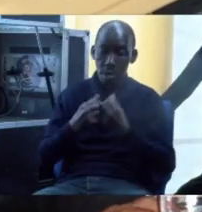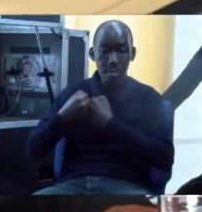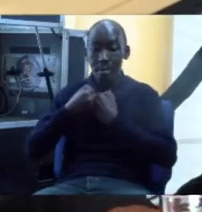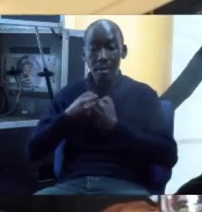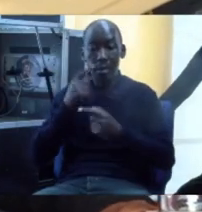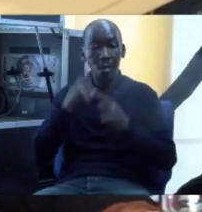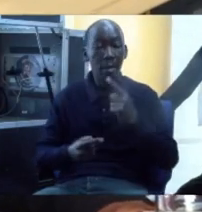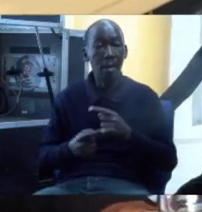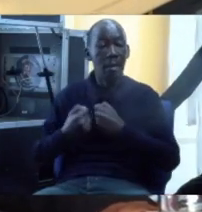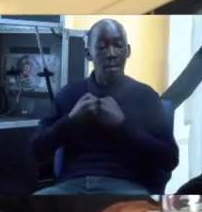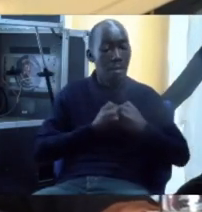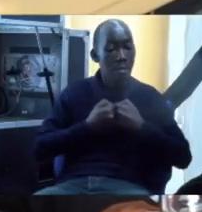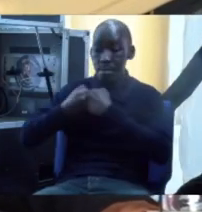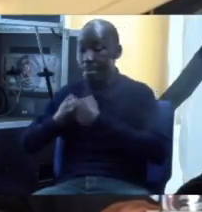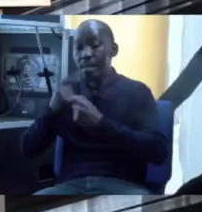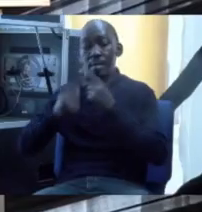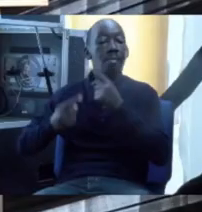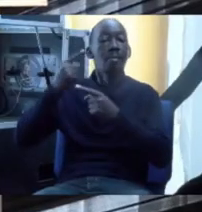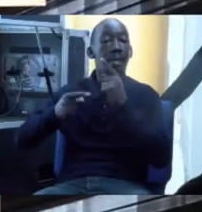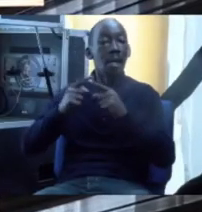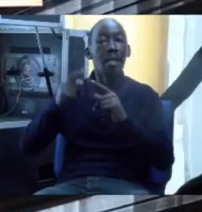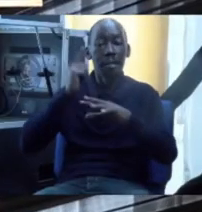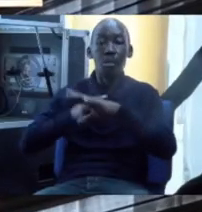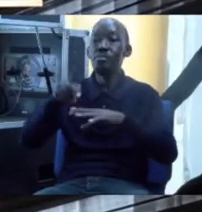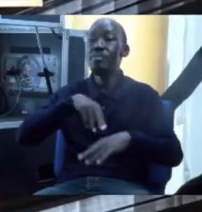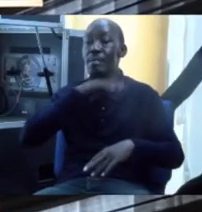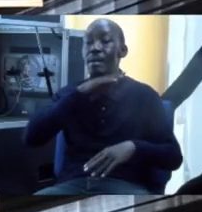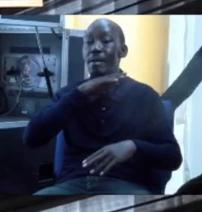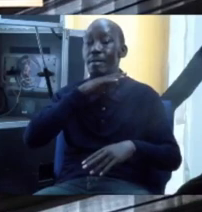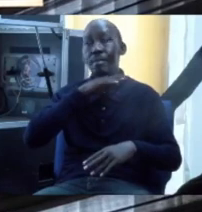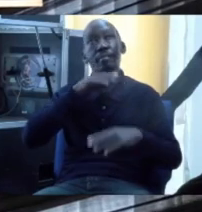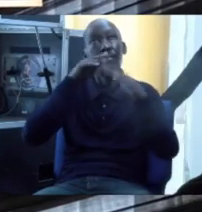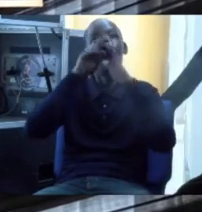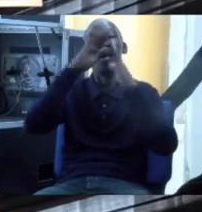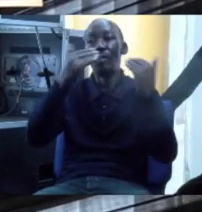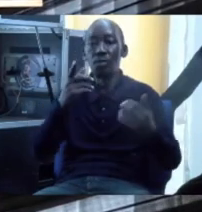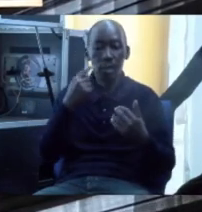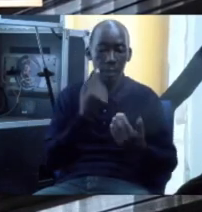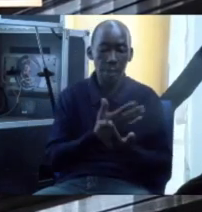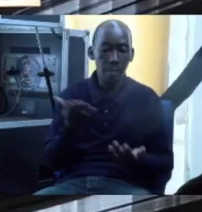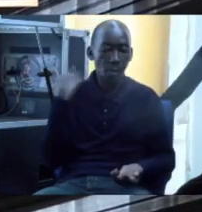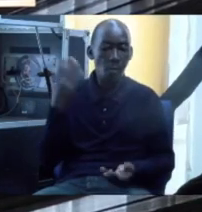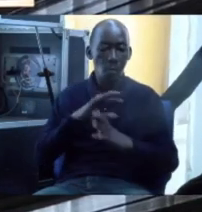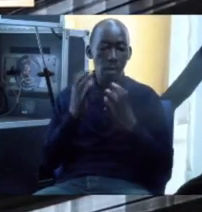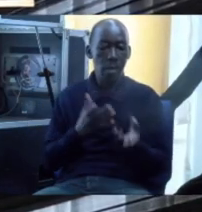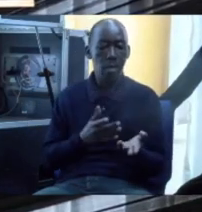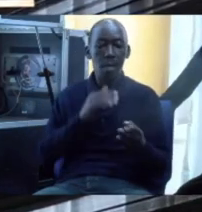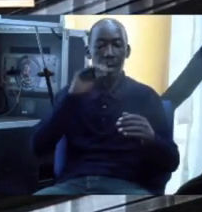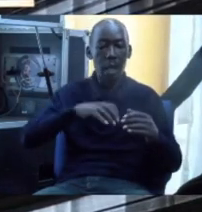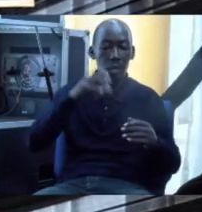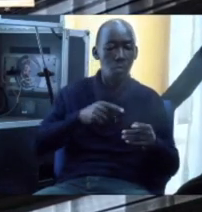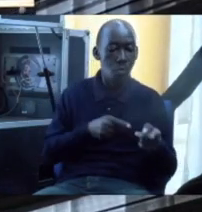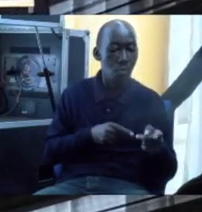years. Umengangana miaka hii yote. Na Nazigi. Nazigi, you know Nazigi? Nazigi, The matatu is